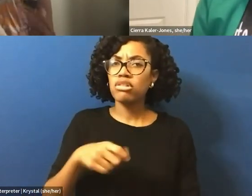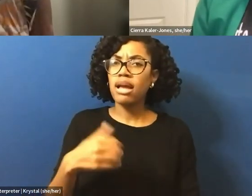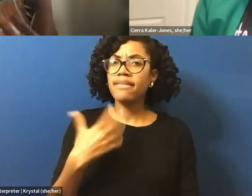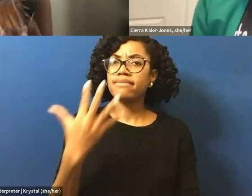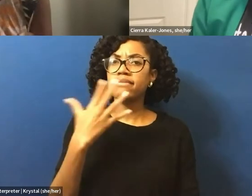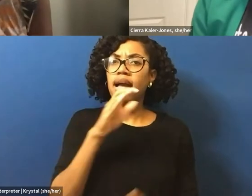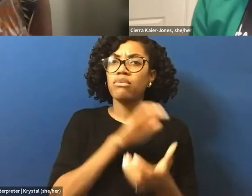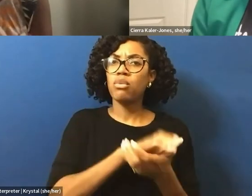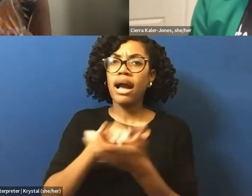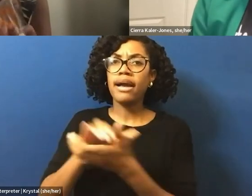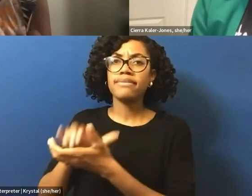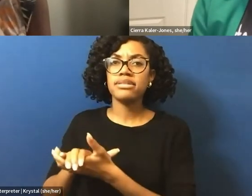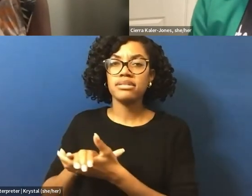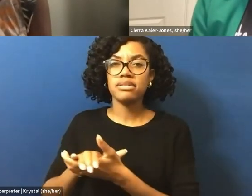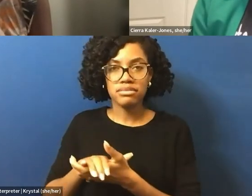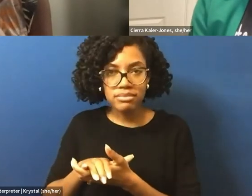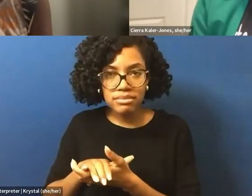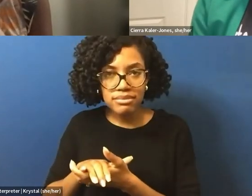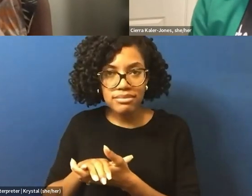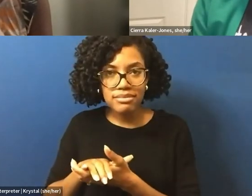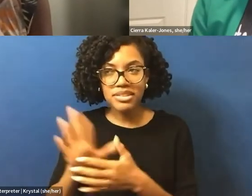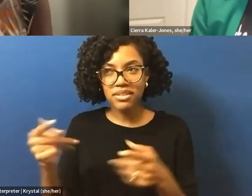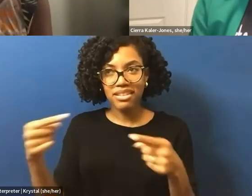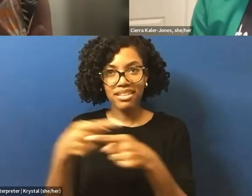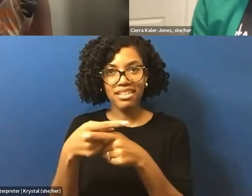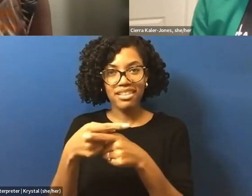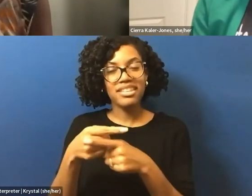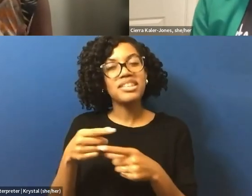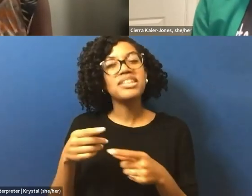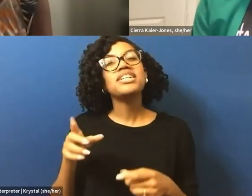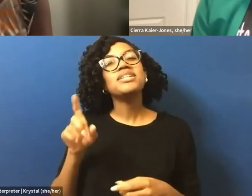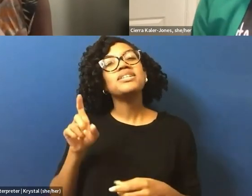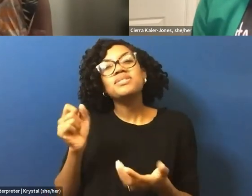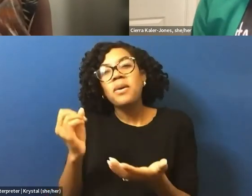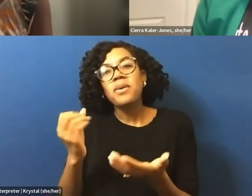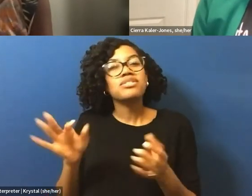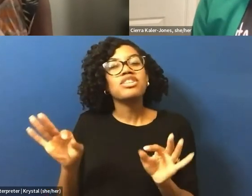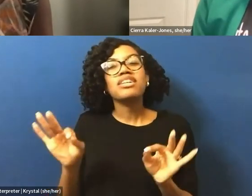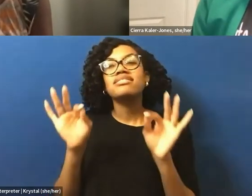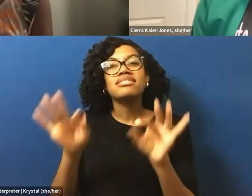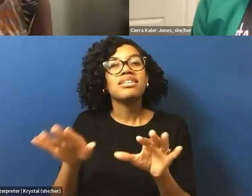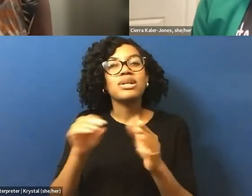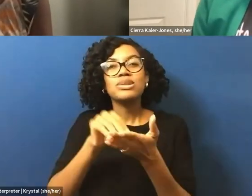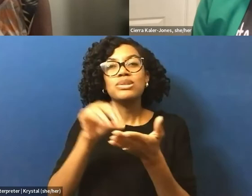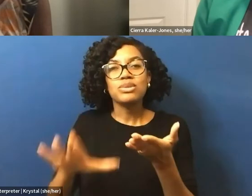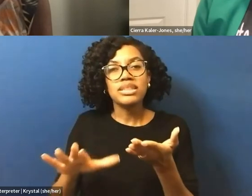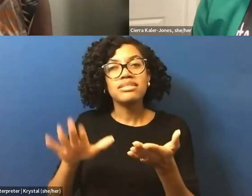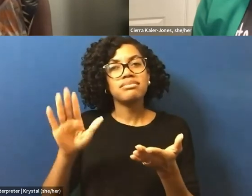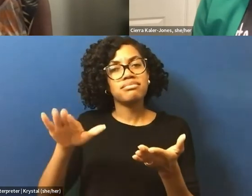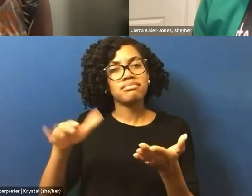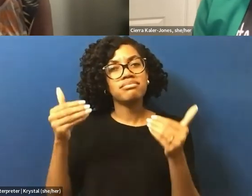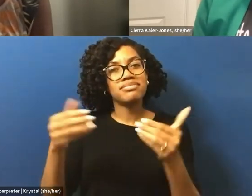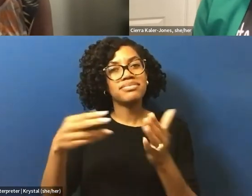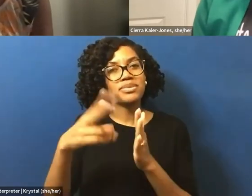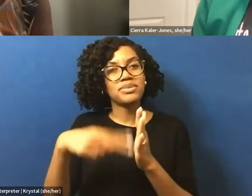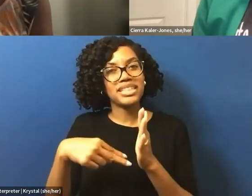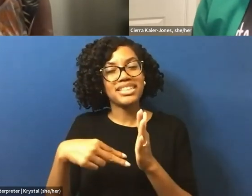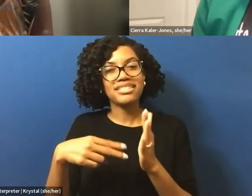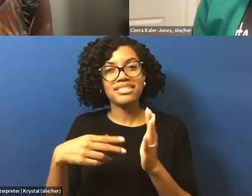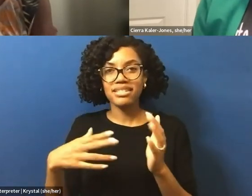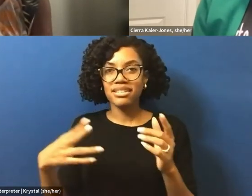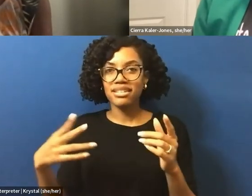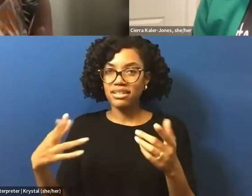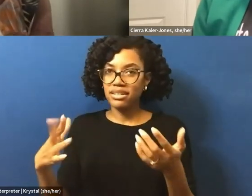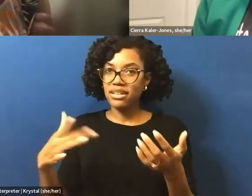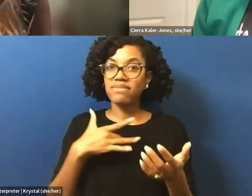you might just ask students to read through that and say, you know, how do we understand this person? You know, where would